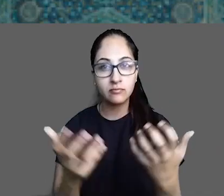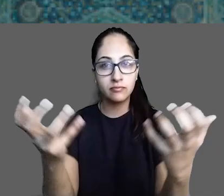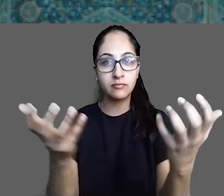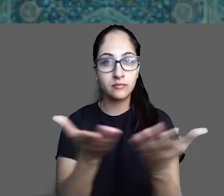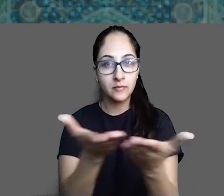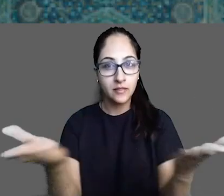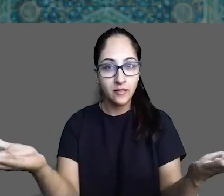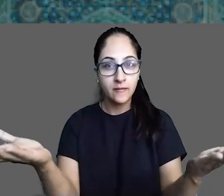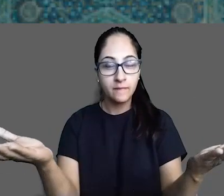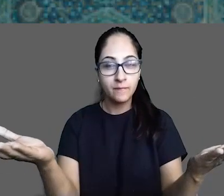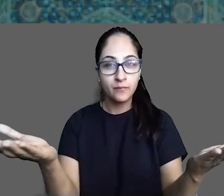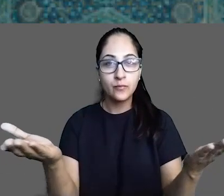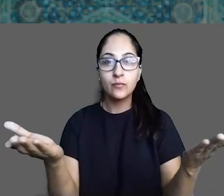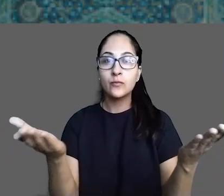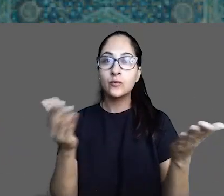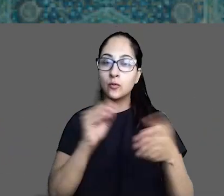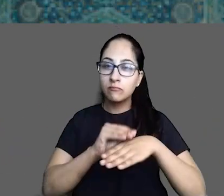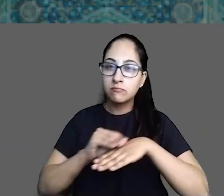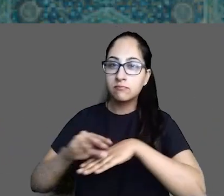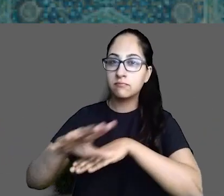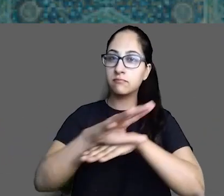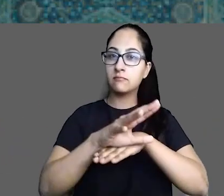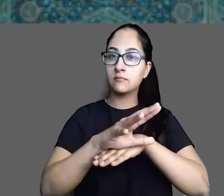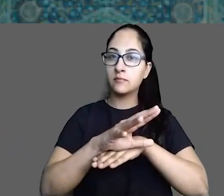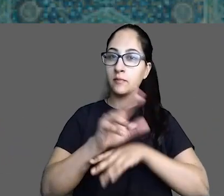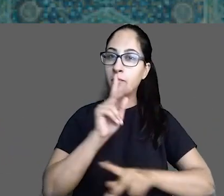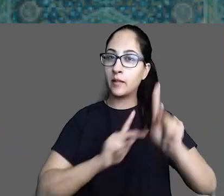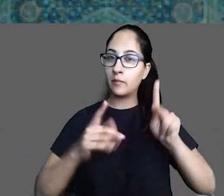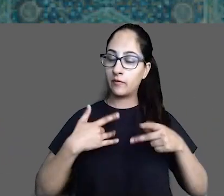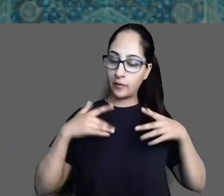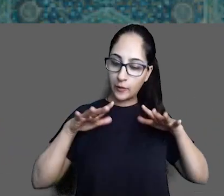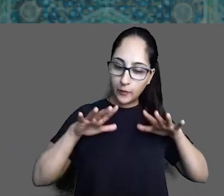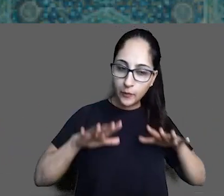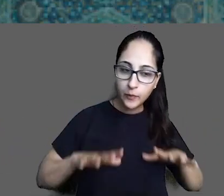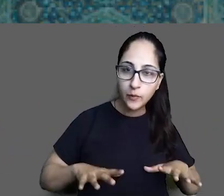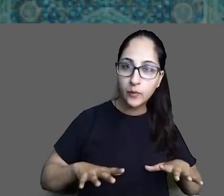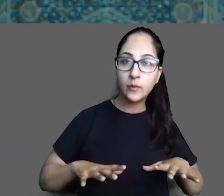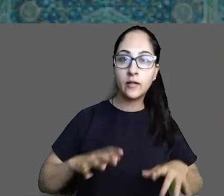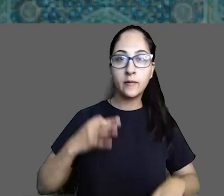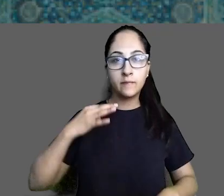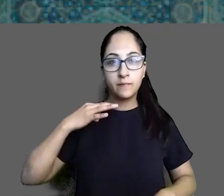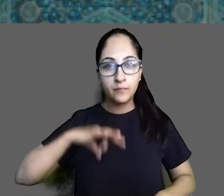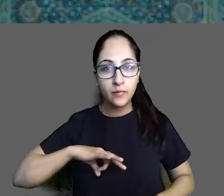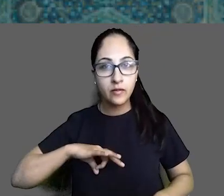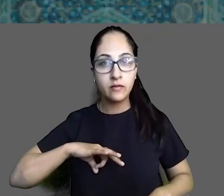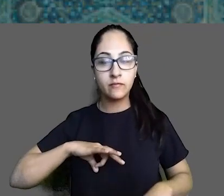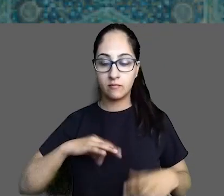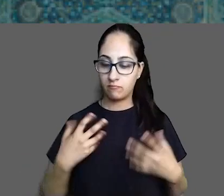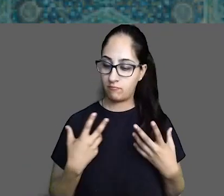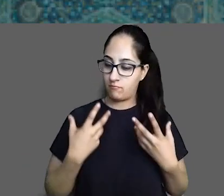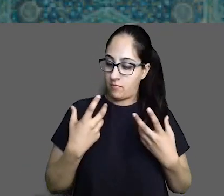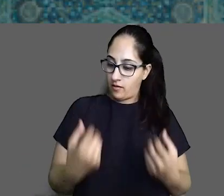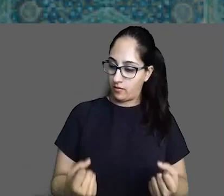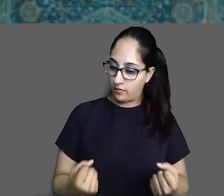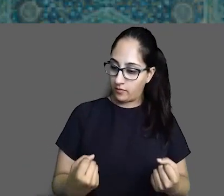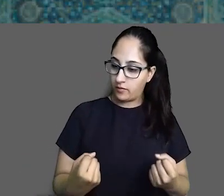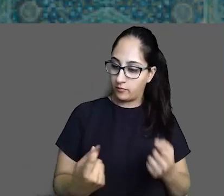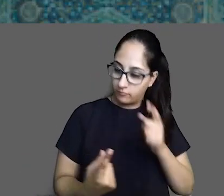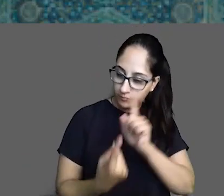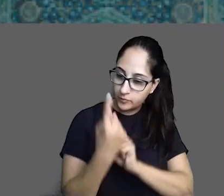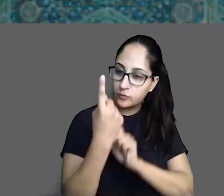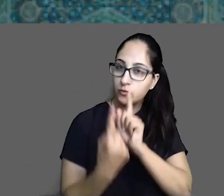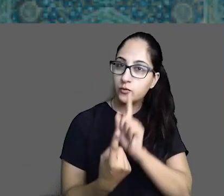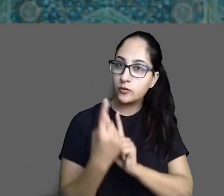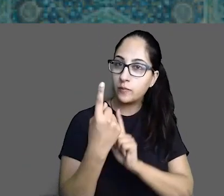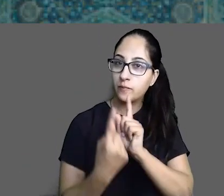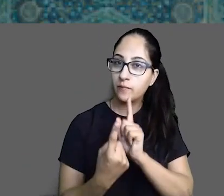It gives comfort, it gives education, it gives mentorship, it gives healing, and